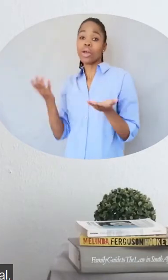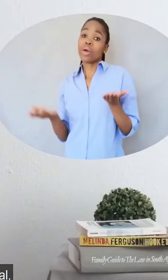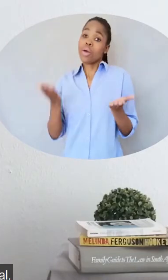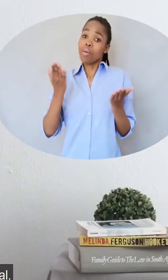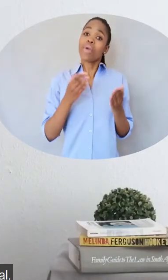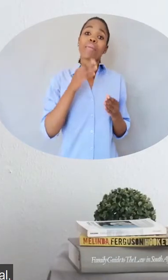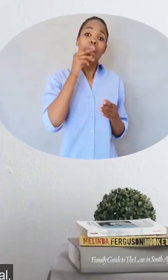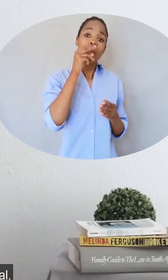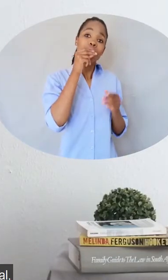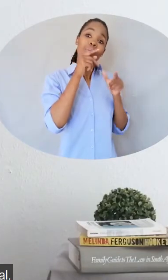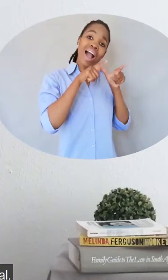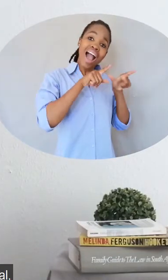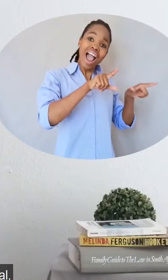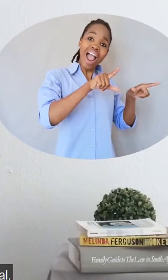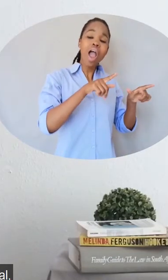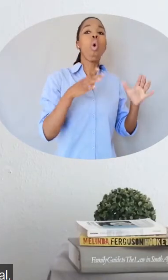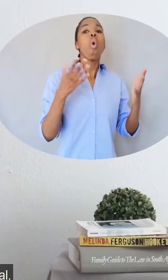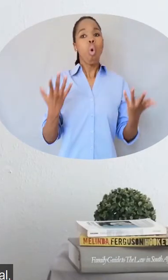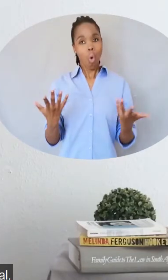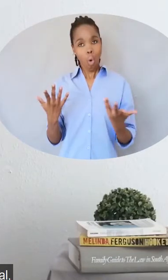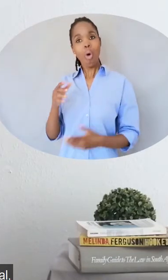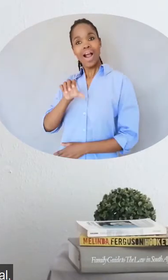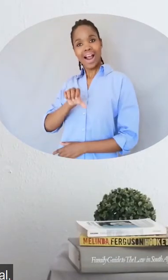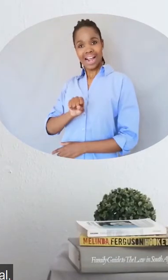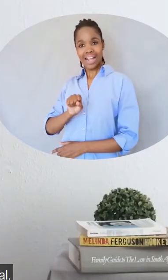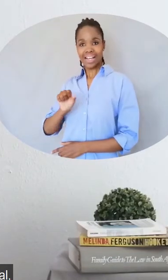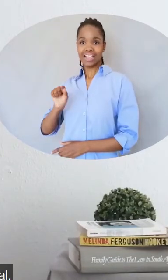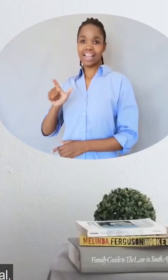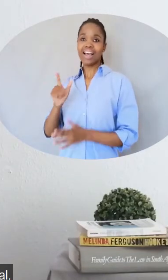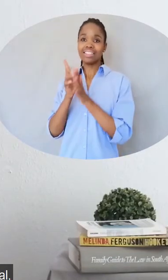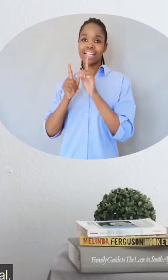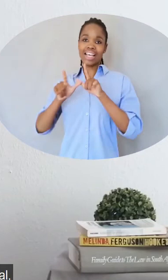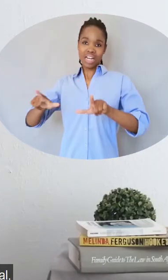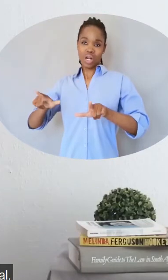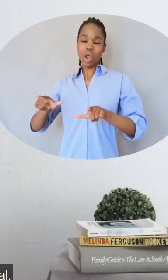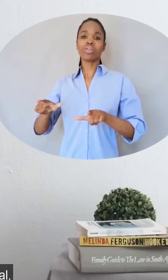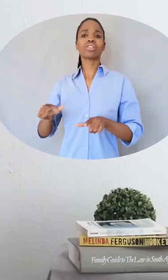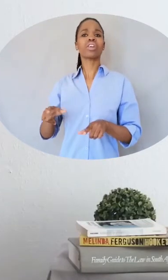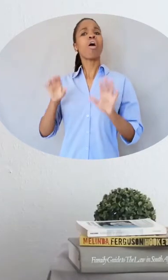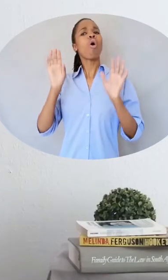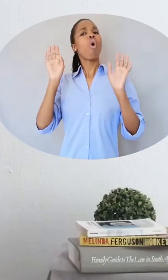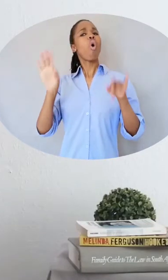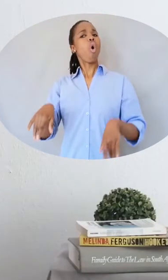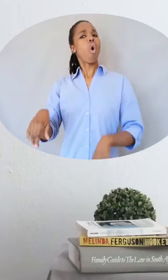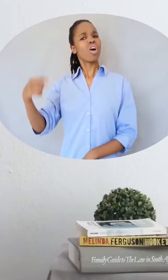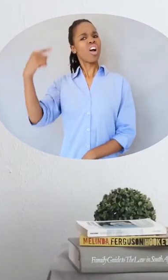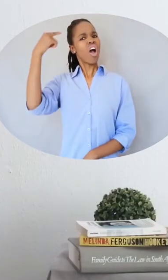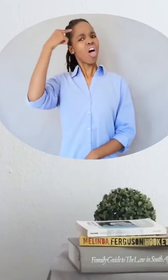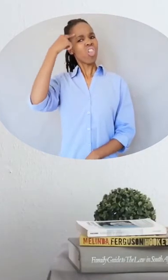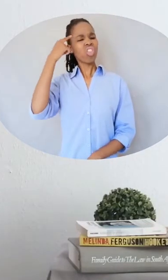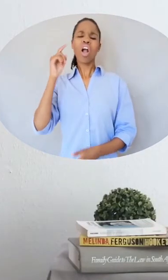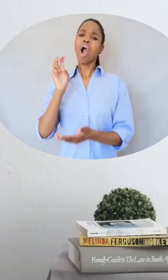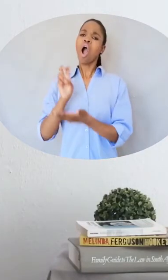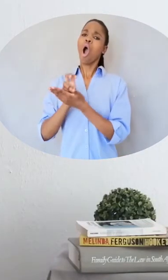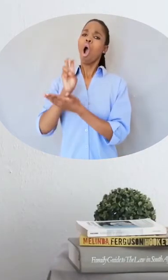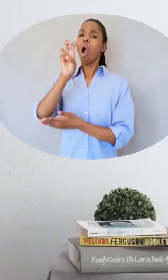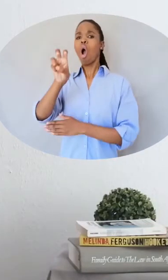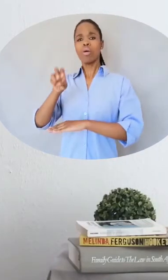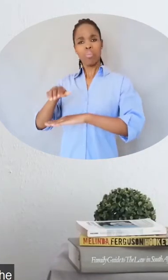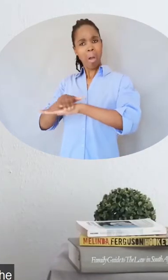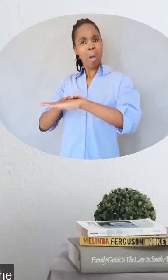spoken or visual. In this case, SASL. People have the big misconception